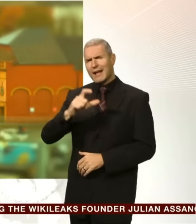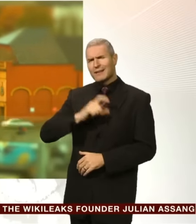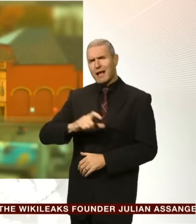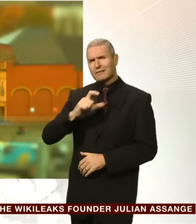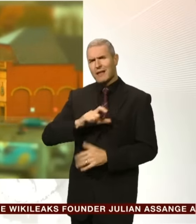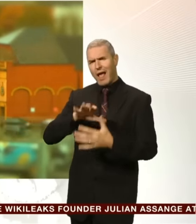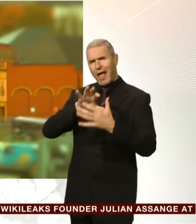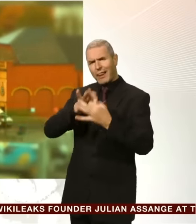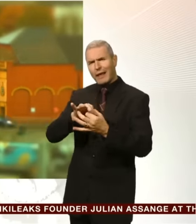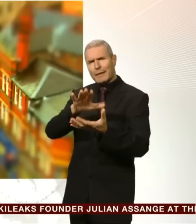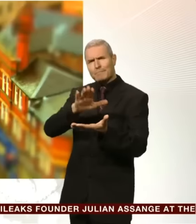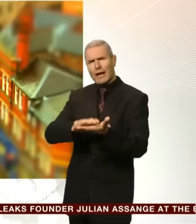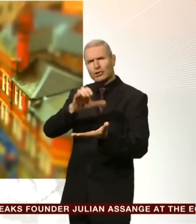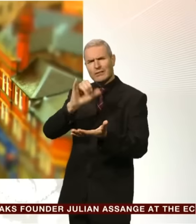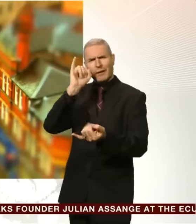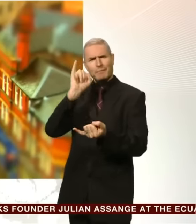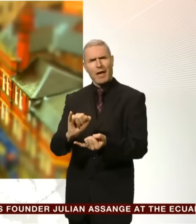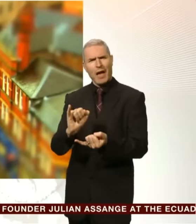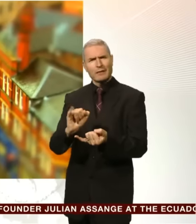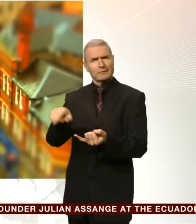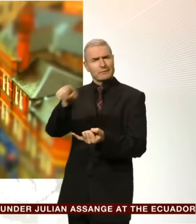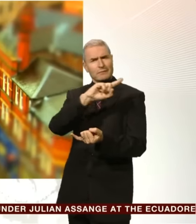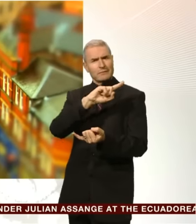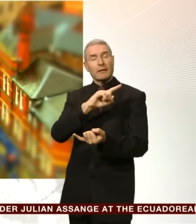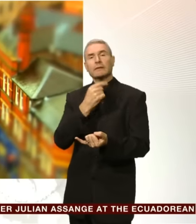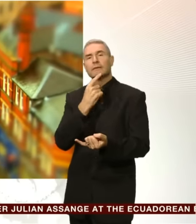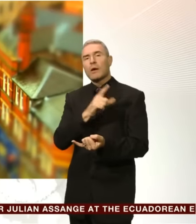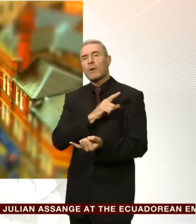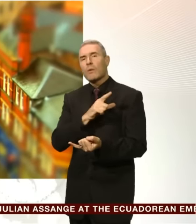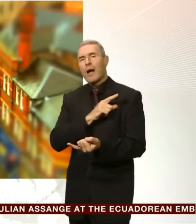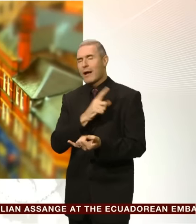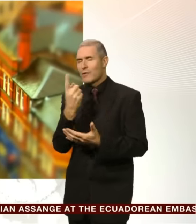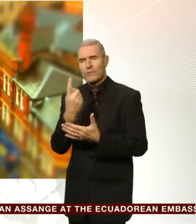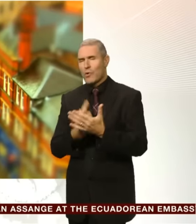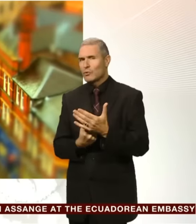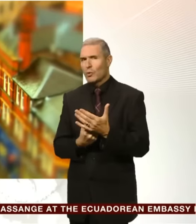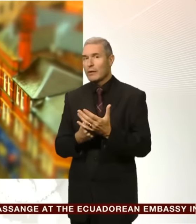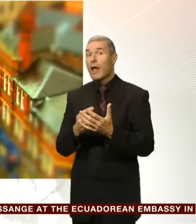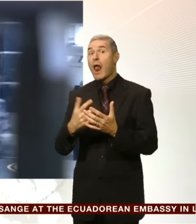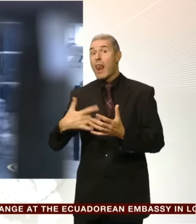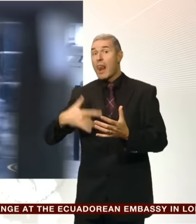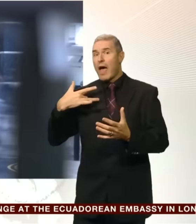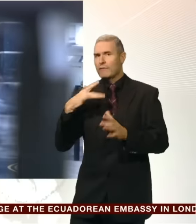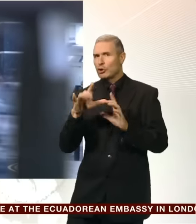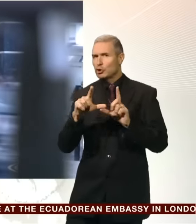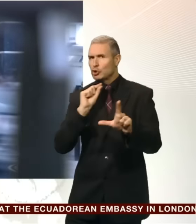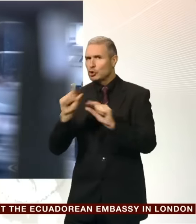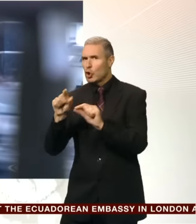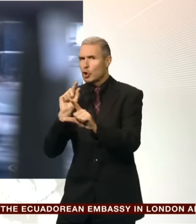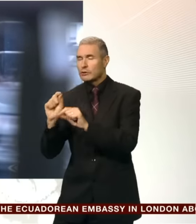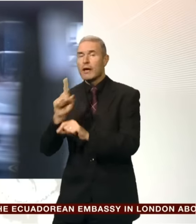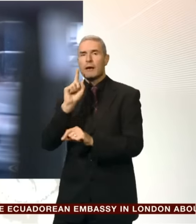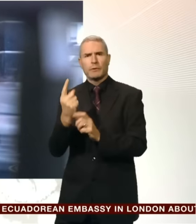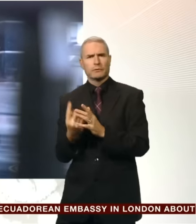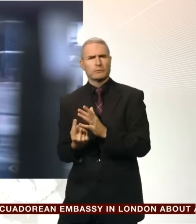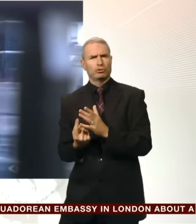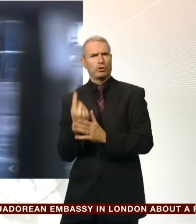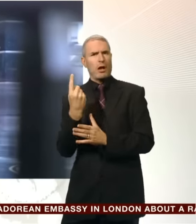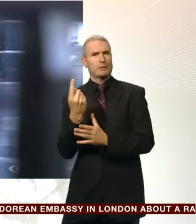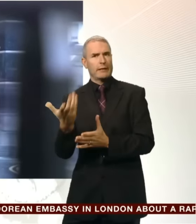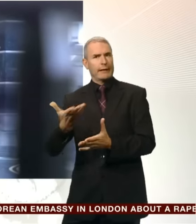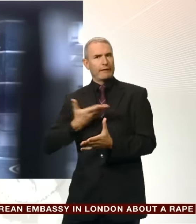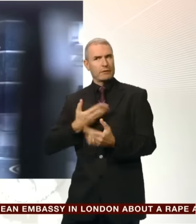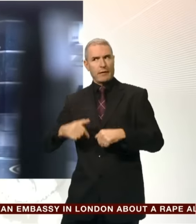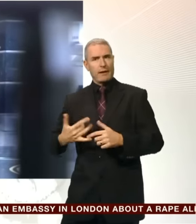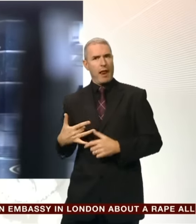big killer in Manchester? Research suggests the answer lies not just in the choices we make, but also the chances that life offers